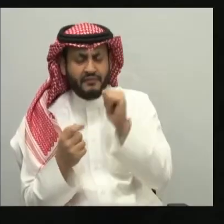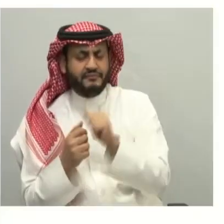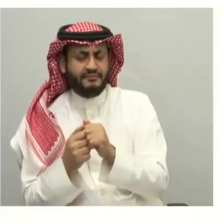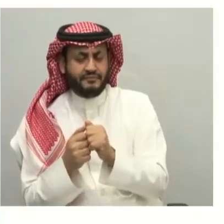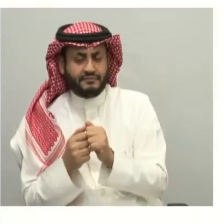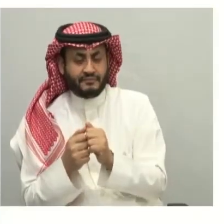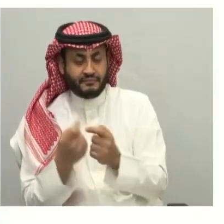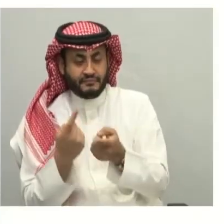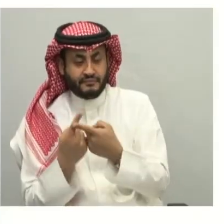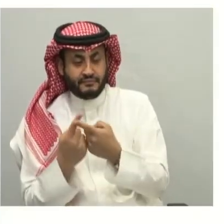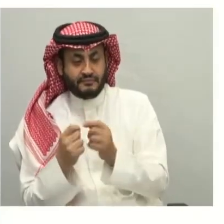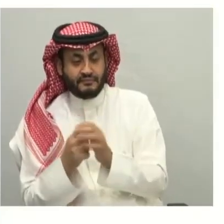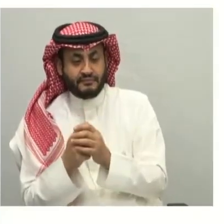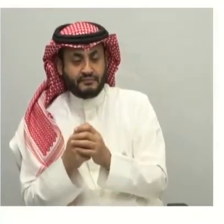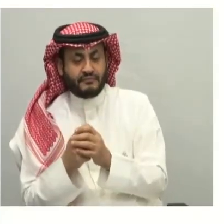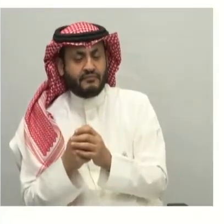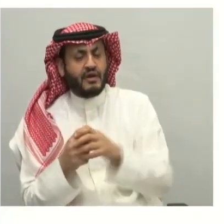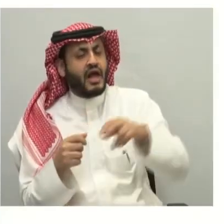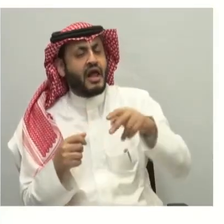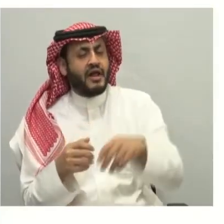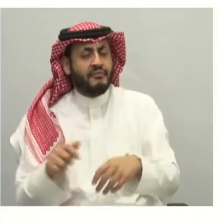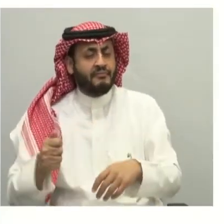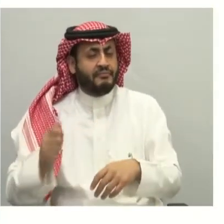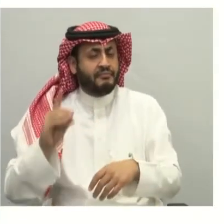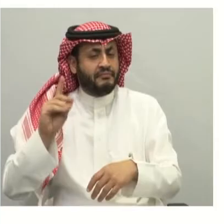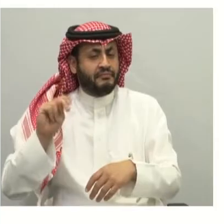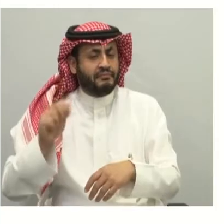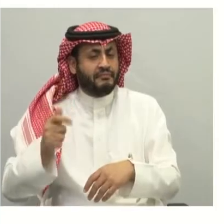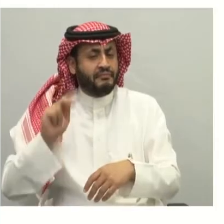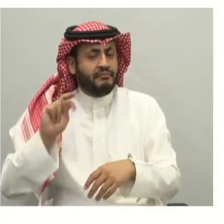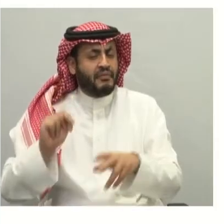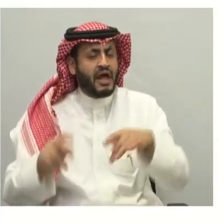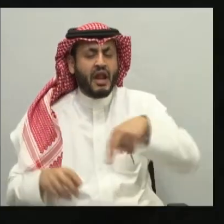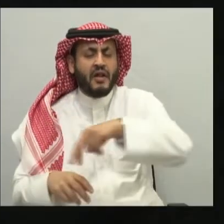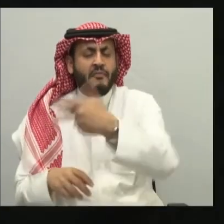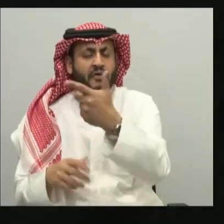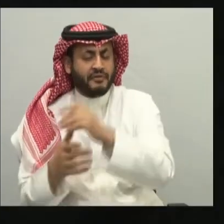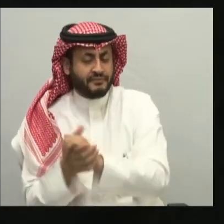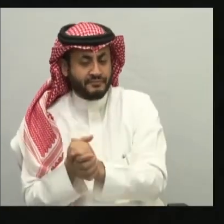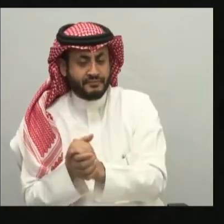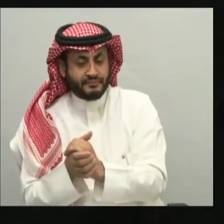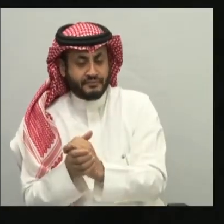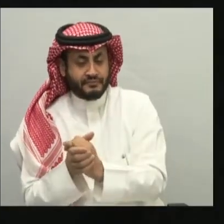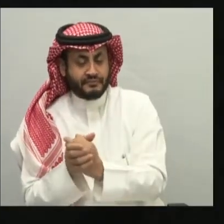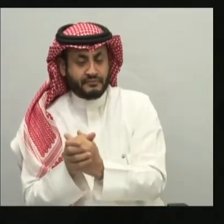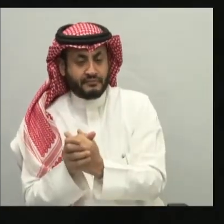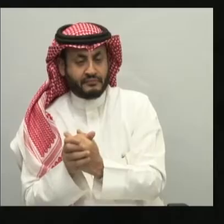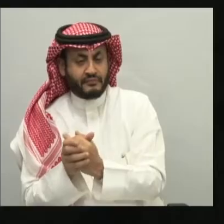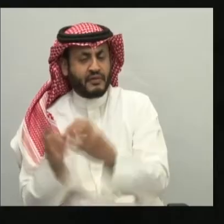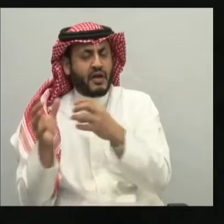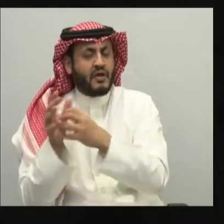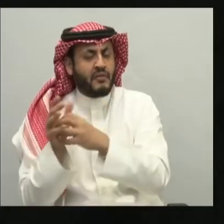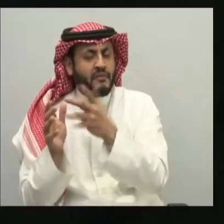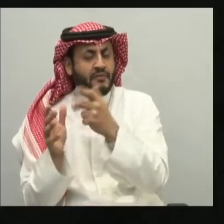not. First, where is Adnan going to go? So Adnan said when he talked about